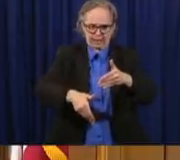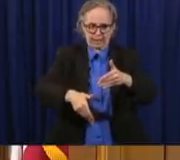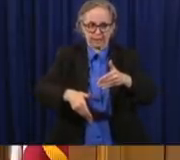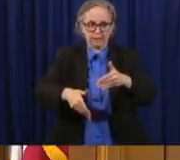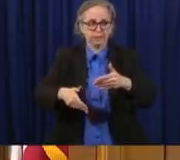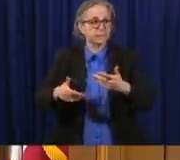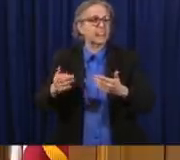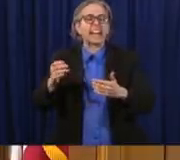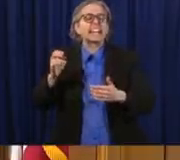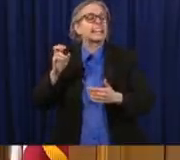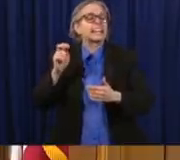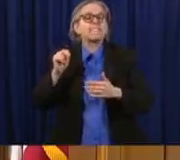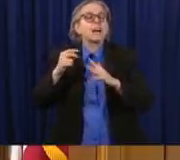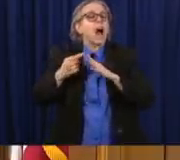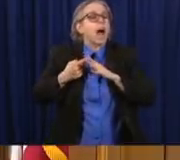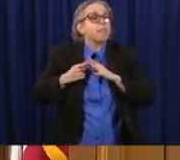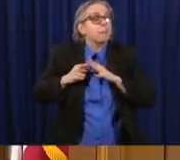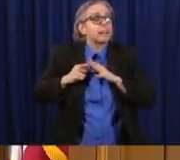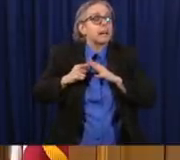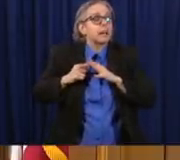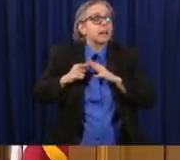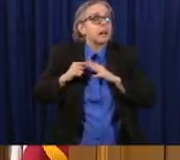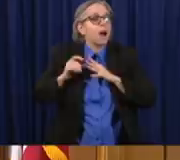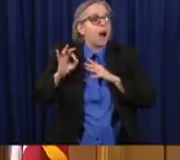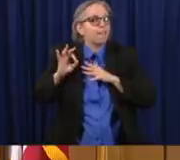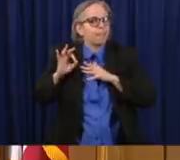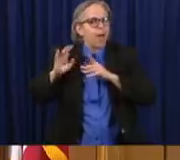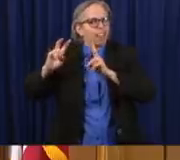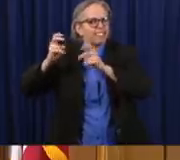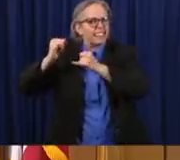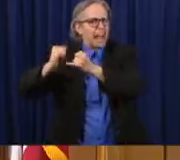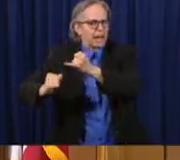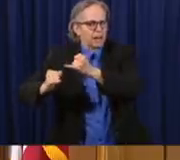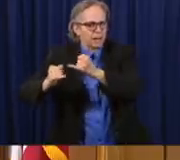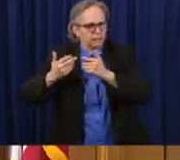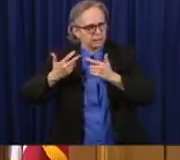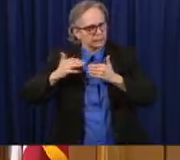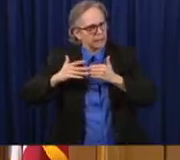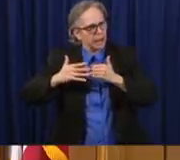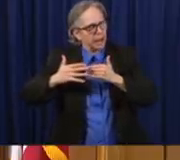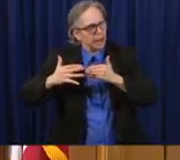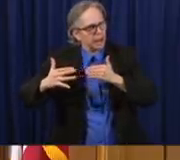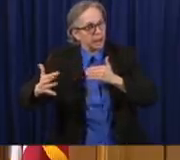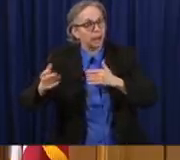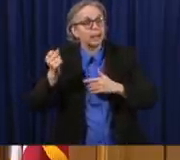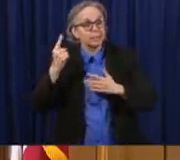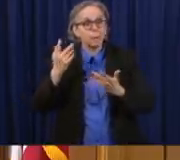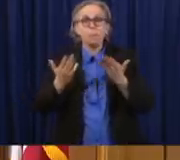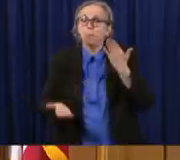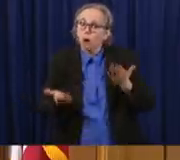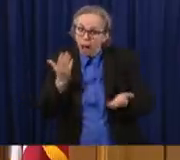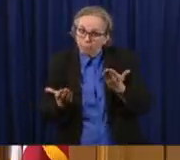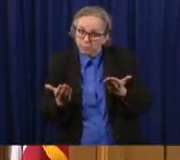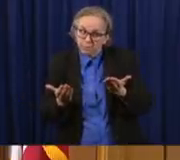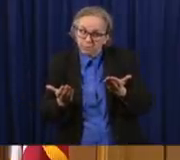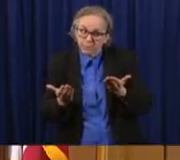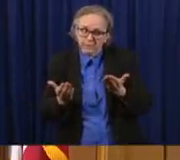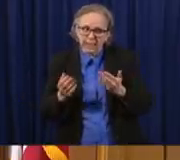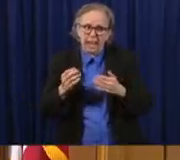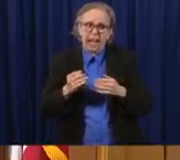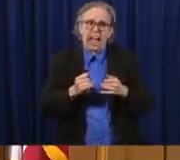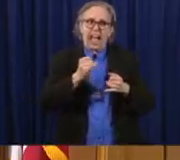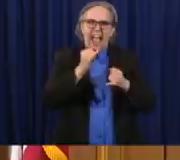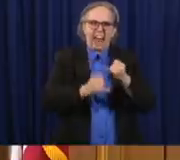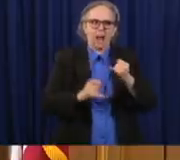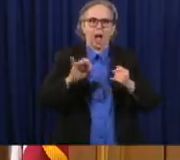end. But it is perhaps the end of the beginning. And that's where